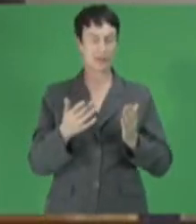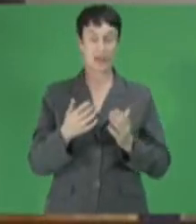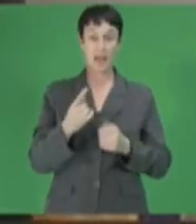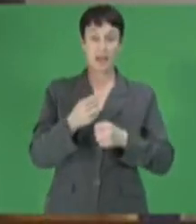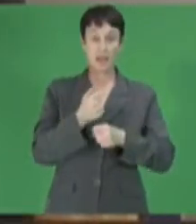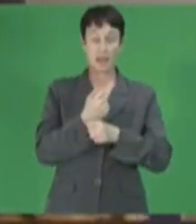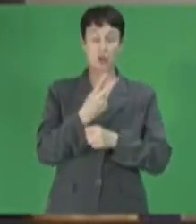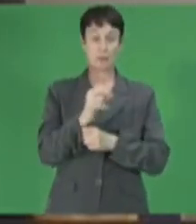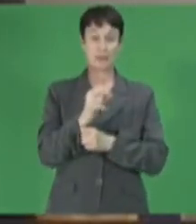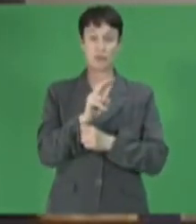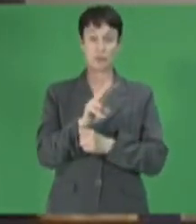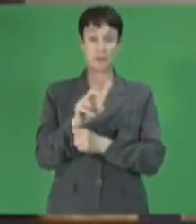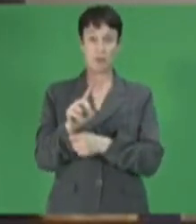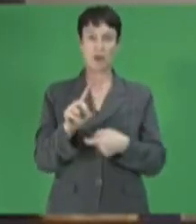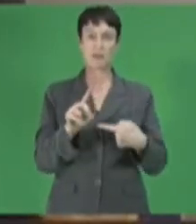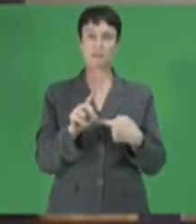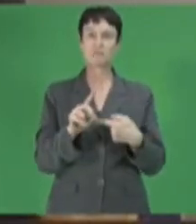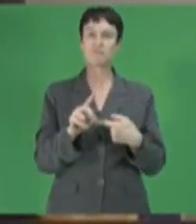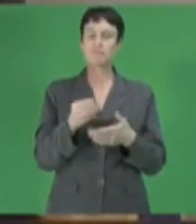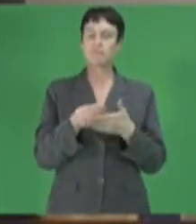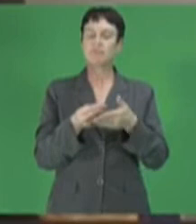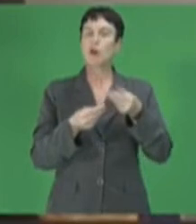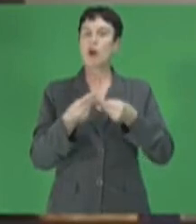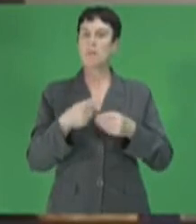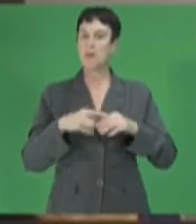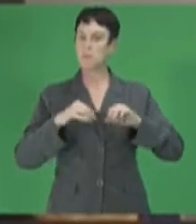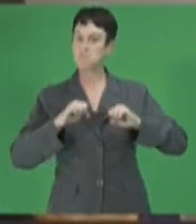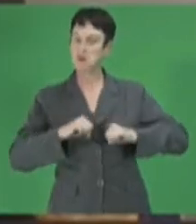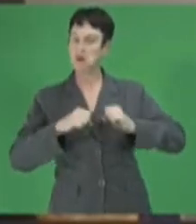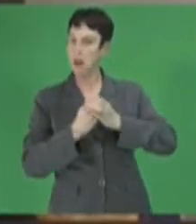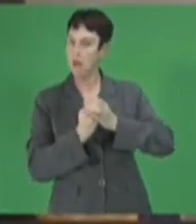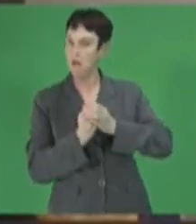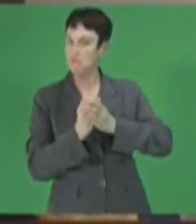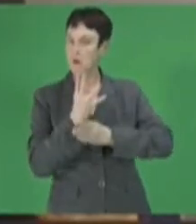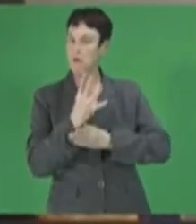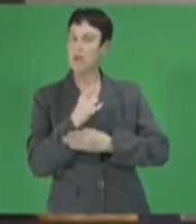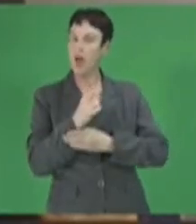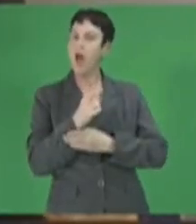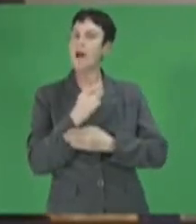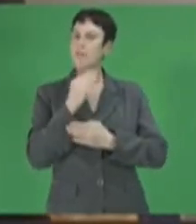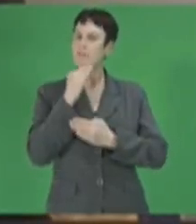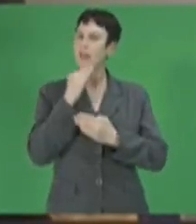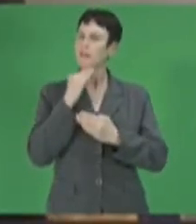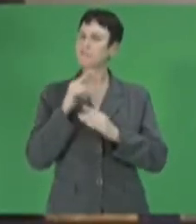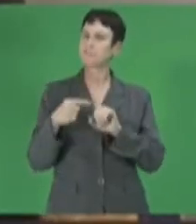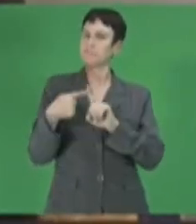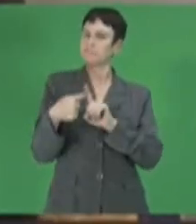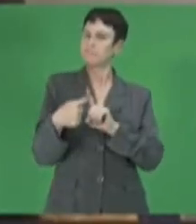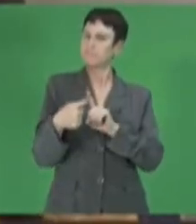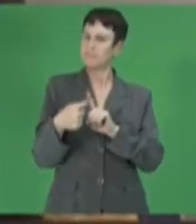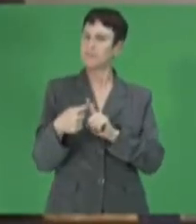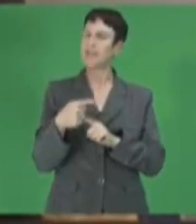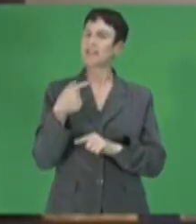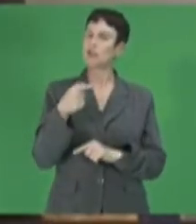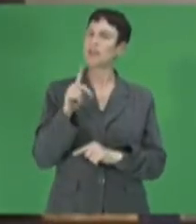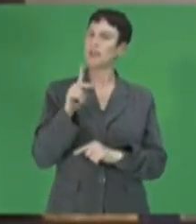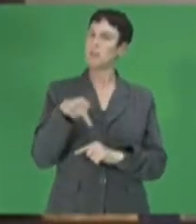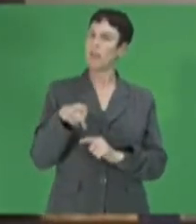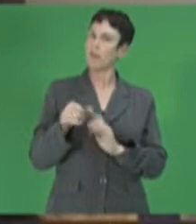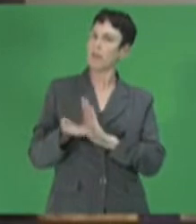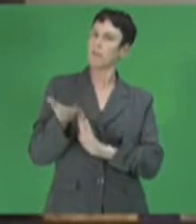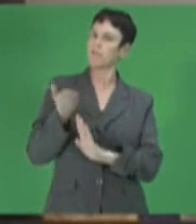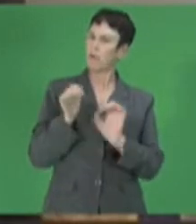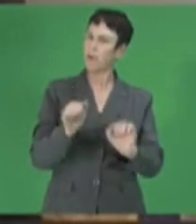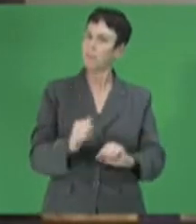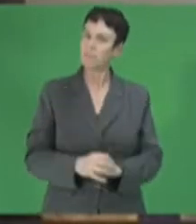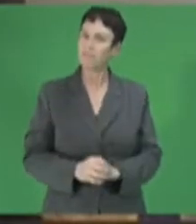the potential of the economy has been revised upwards. So that has an effect on an upward revision of the GDP too. Also bear in